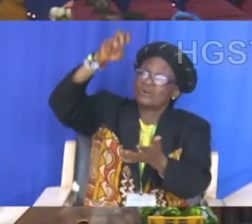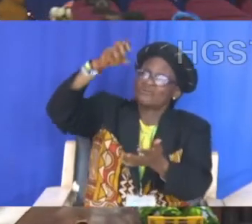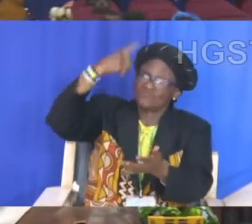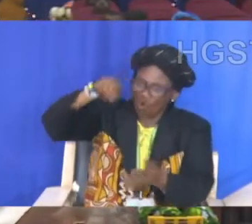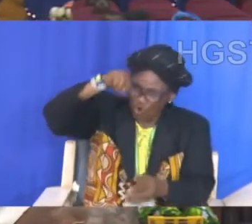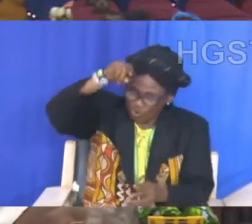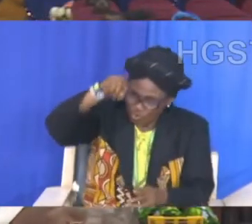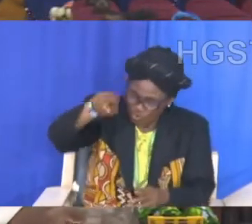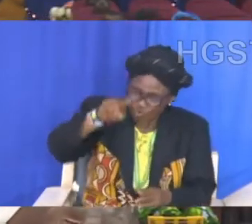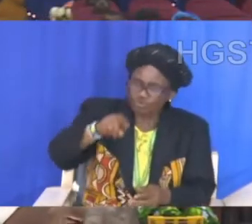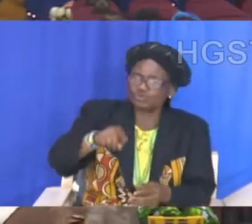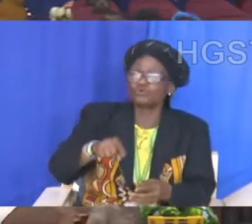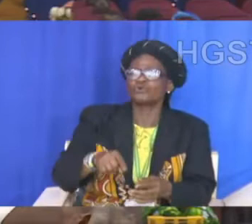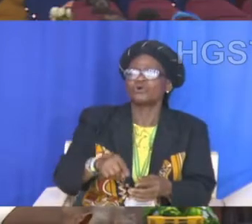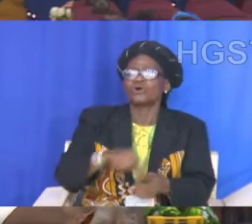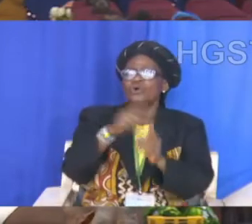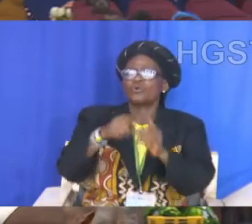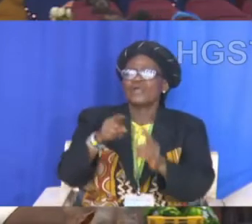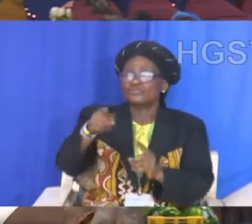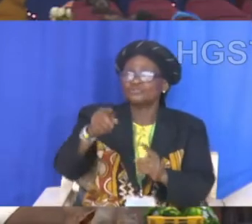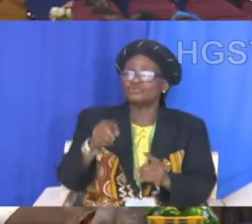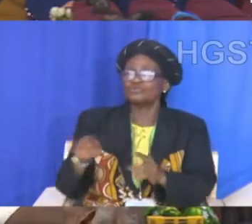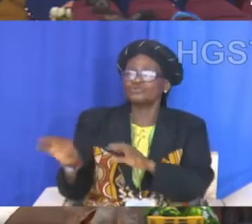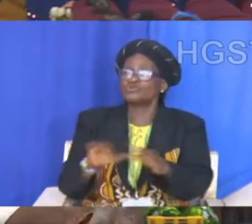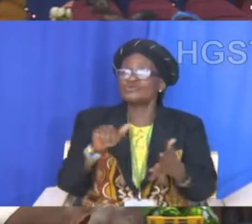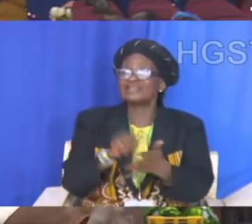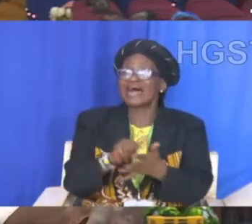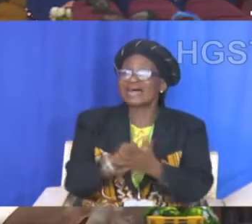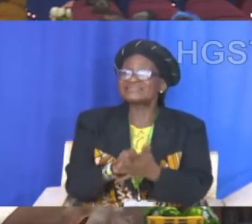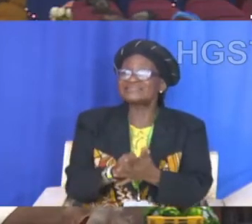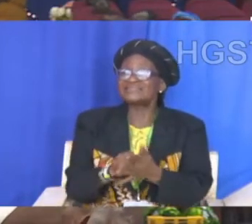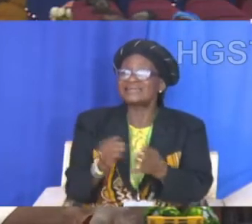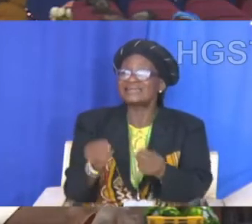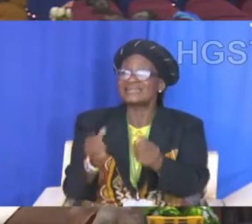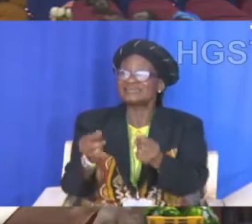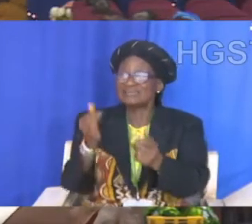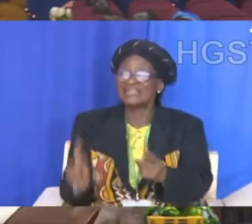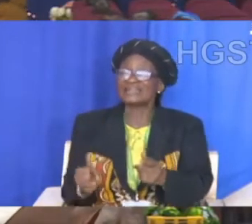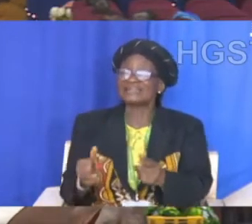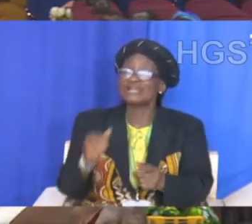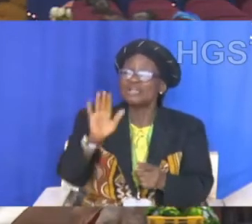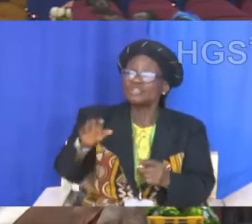and he stands, your enemies are bound to scatter.